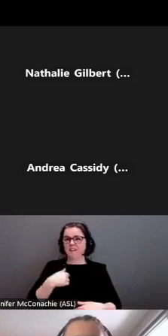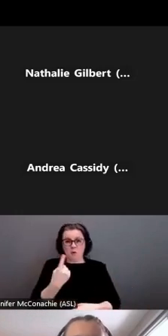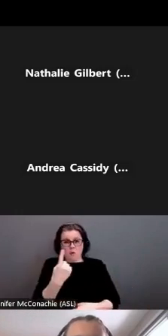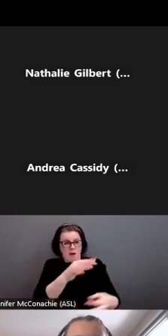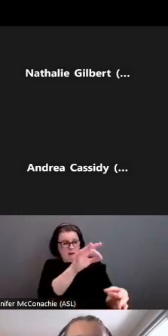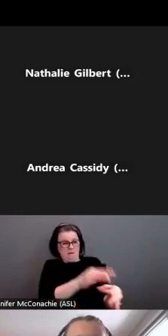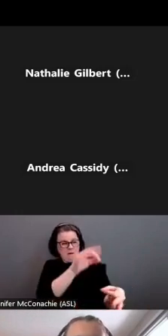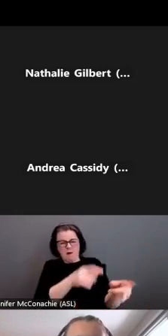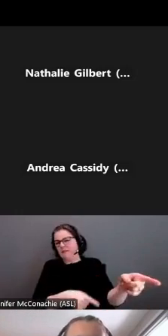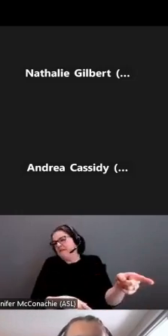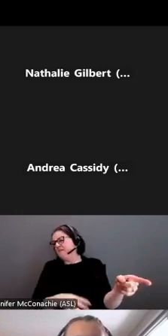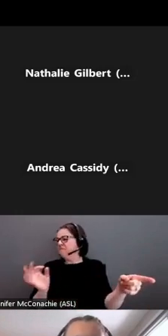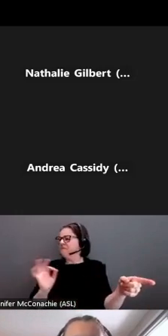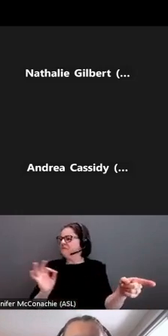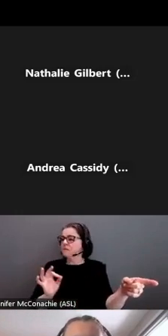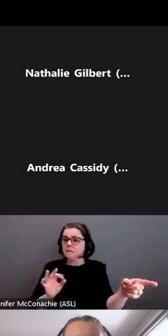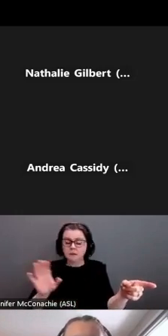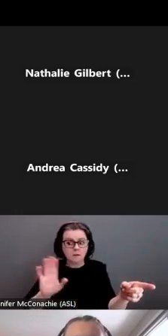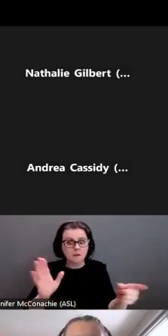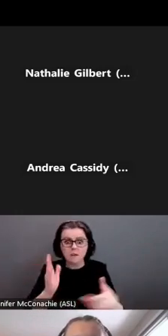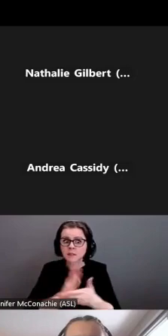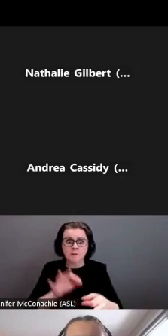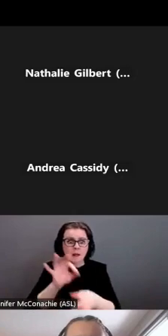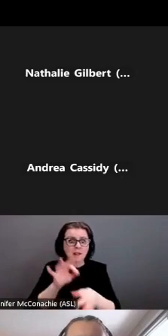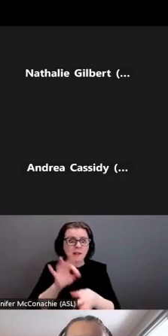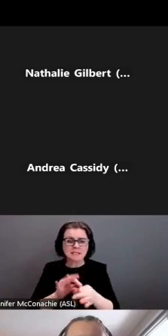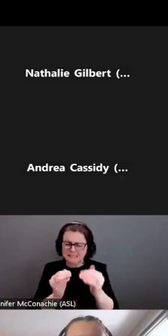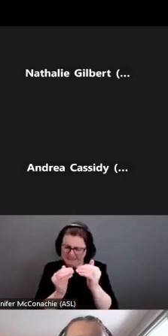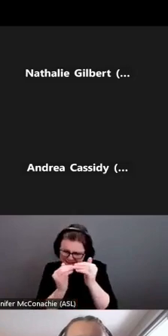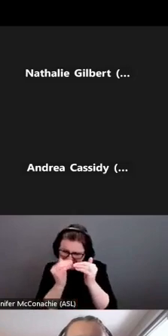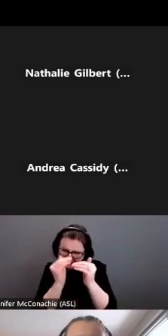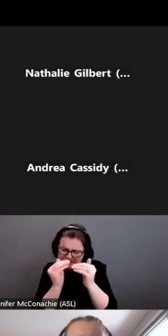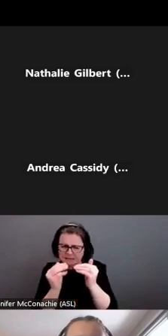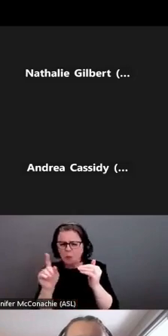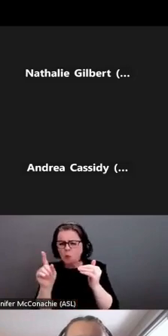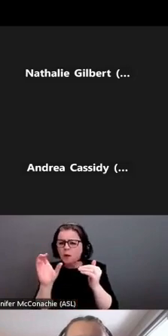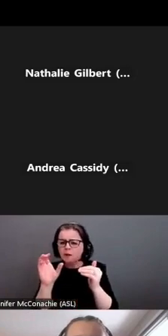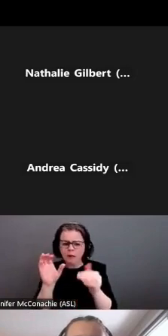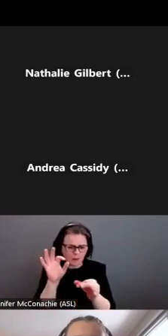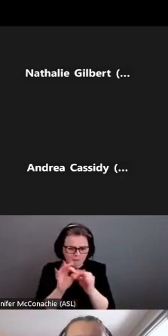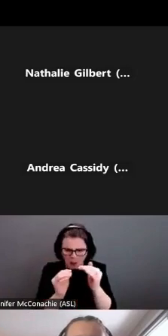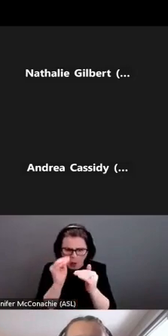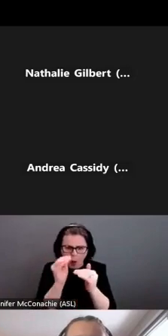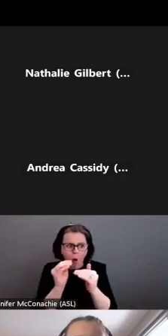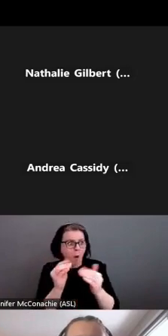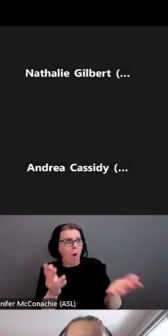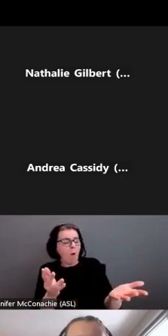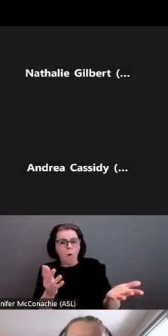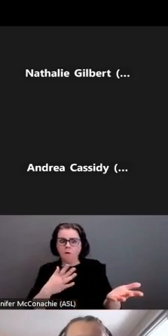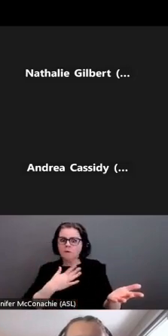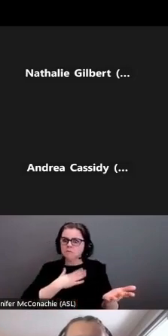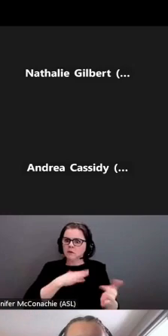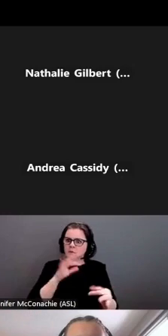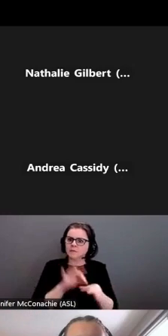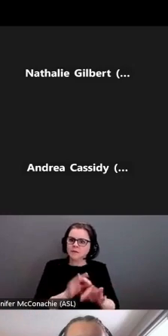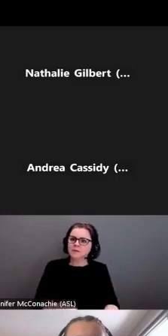by 100 votes or something. So absolutely, your vote does matter. And for me, again, like I want to be able to practice my